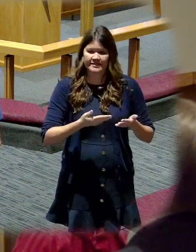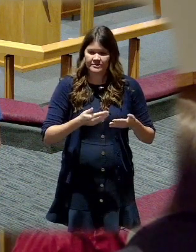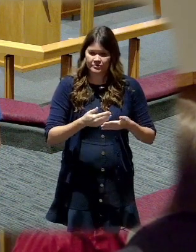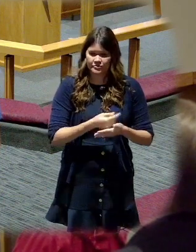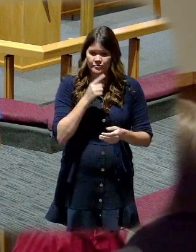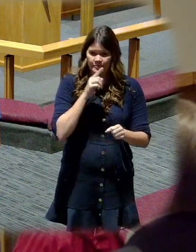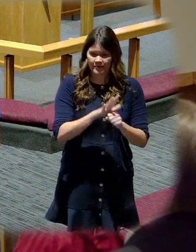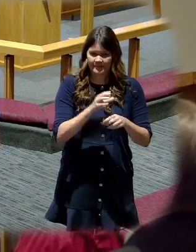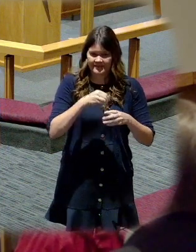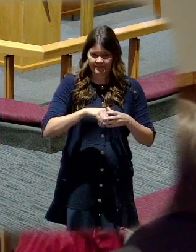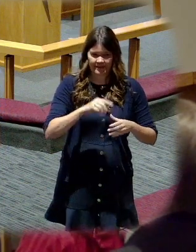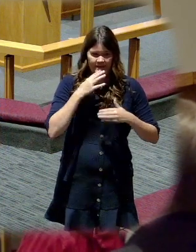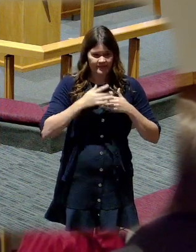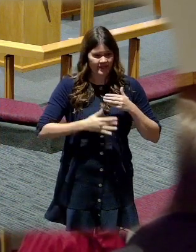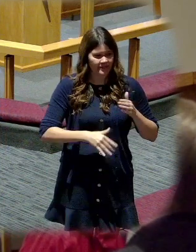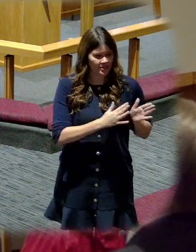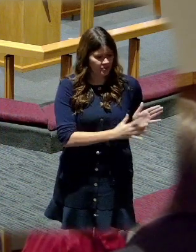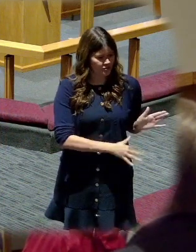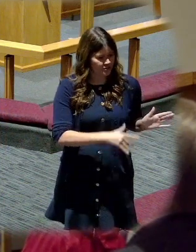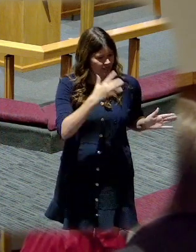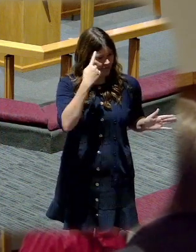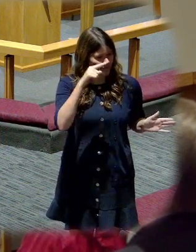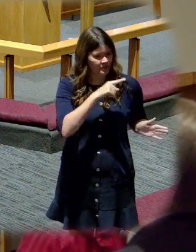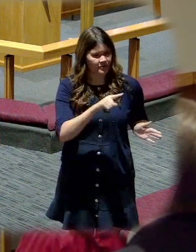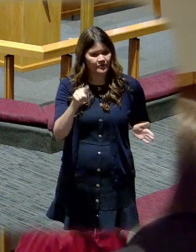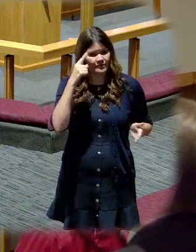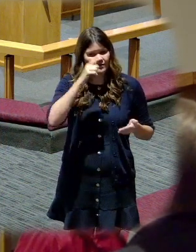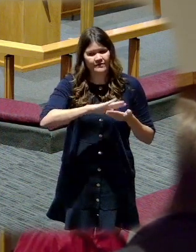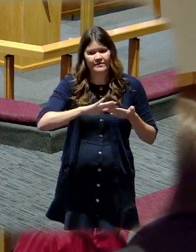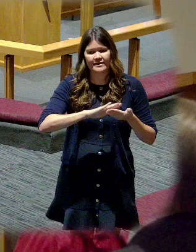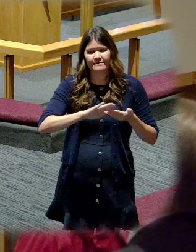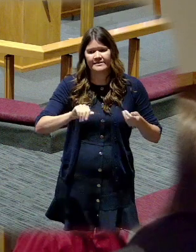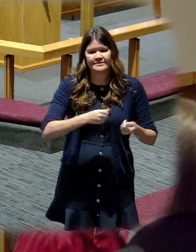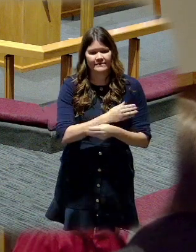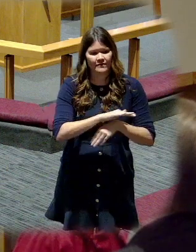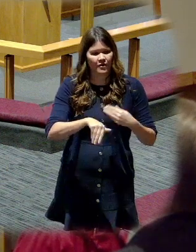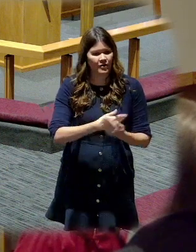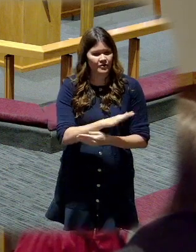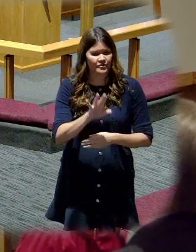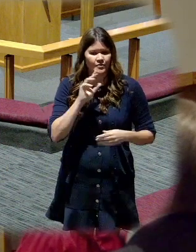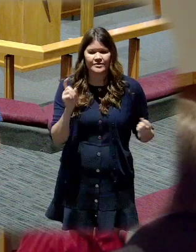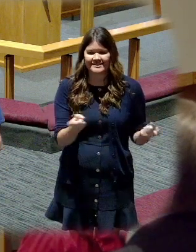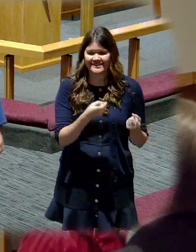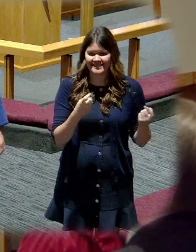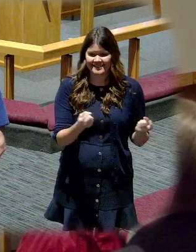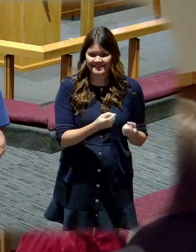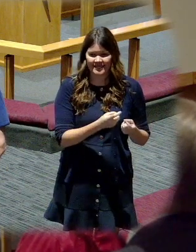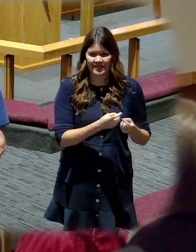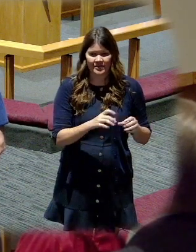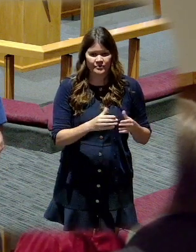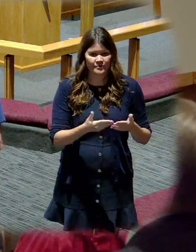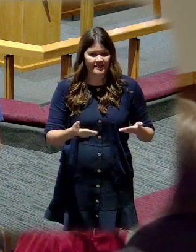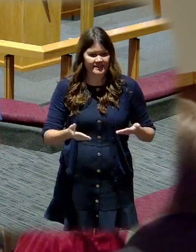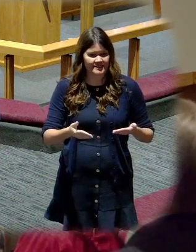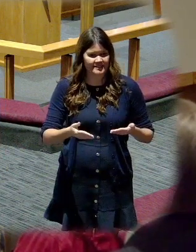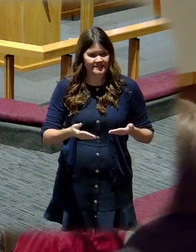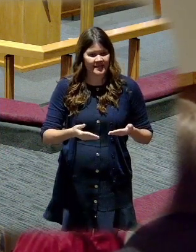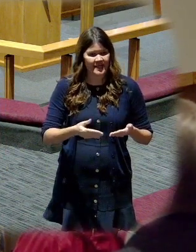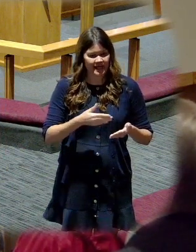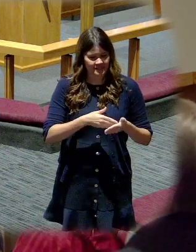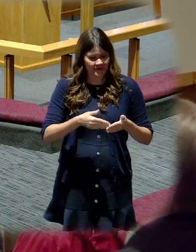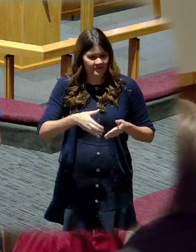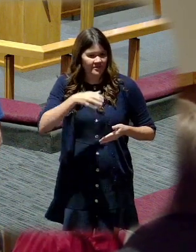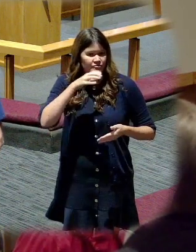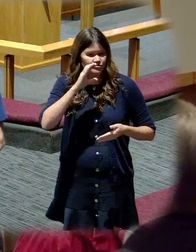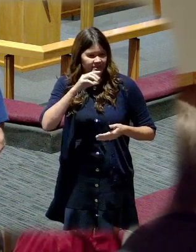blood, shed for you for the forgiveness of your sins. This do as often as you drink it in